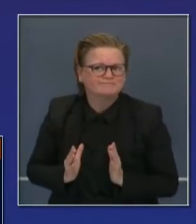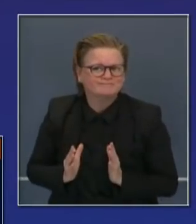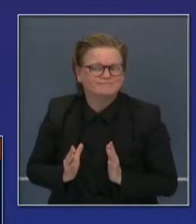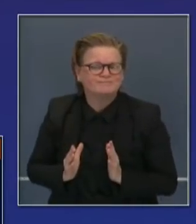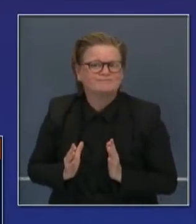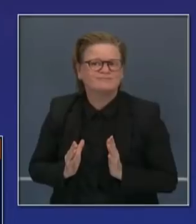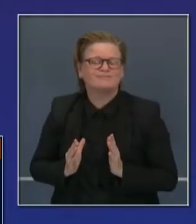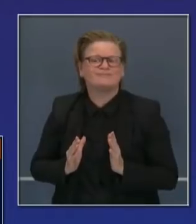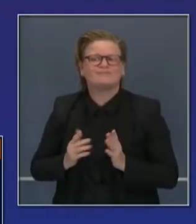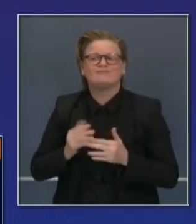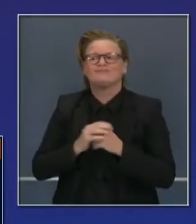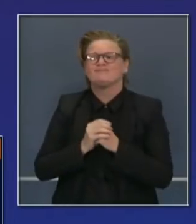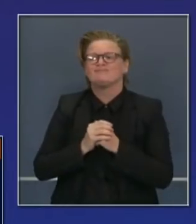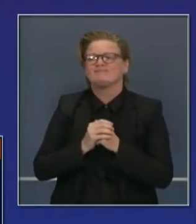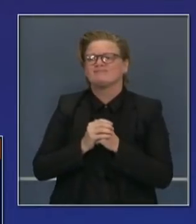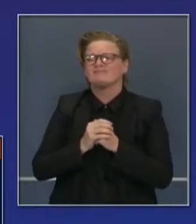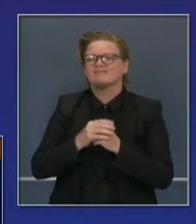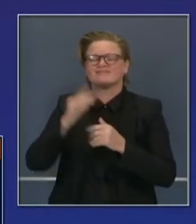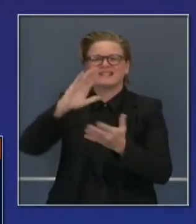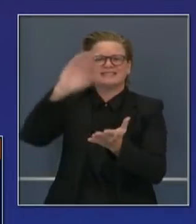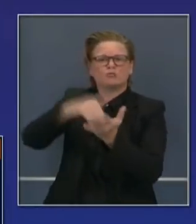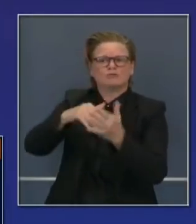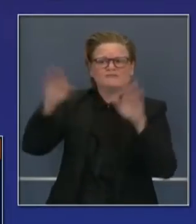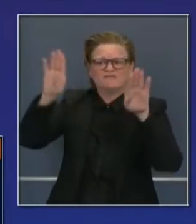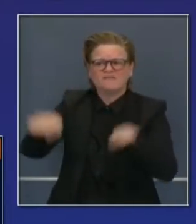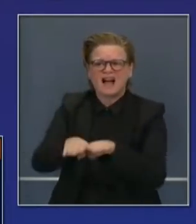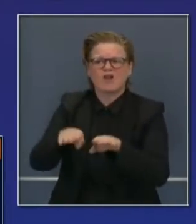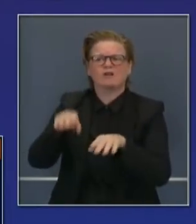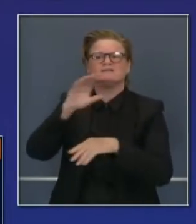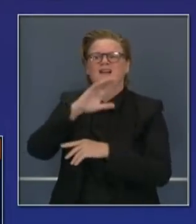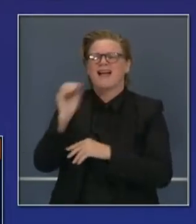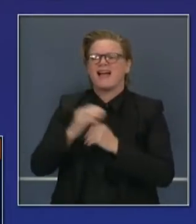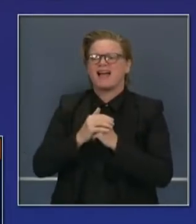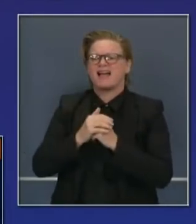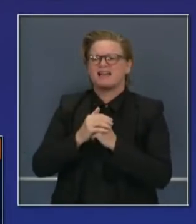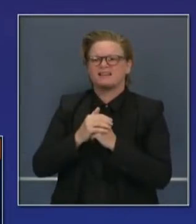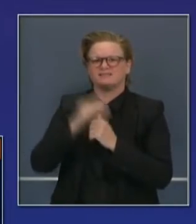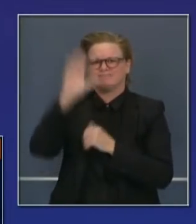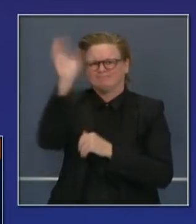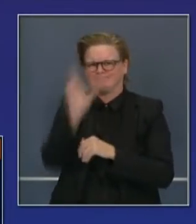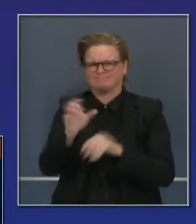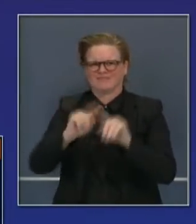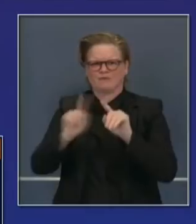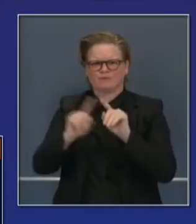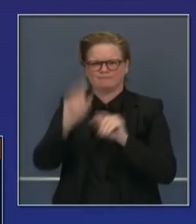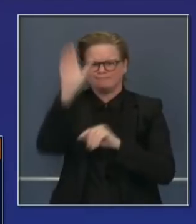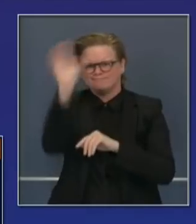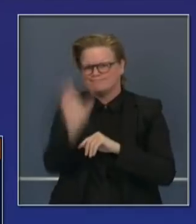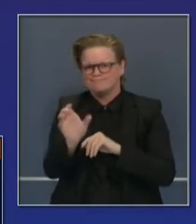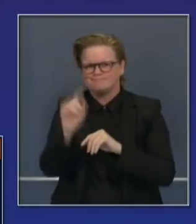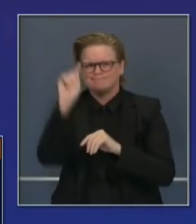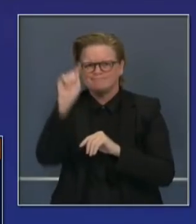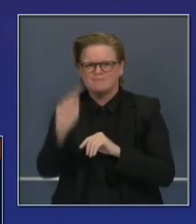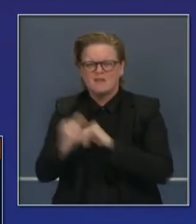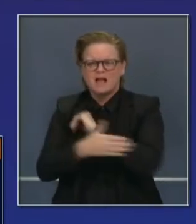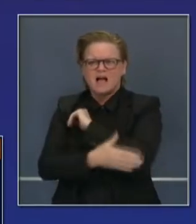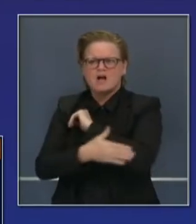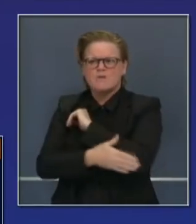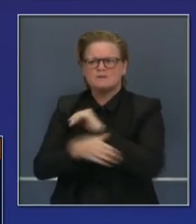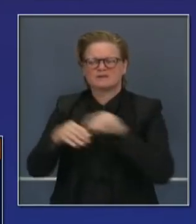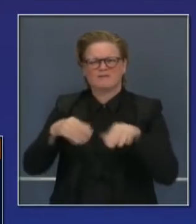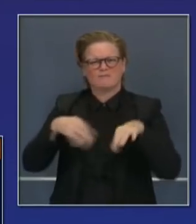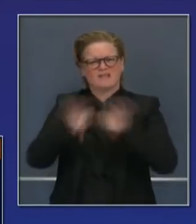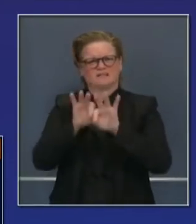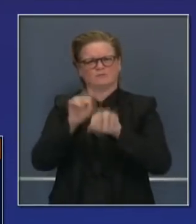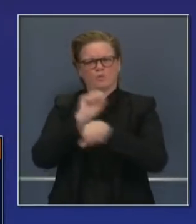Central Coast and other parts of our state, and also taking care of the most important workers, and those are our healthcare workers. And you talk